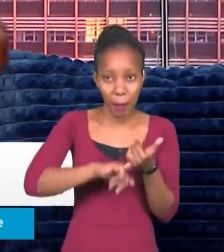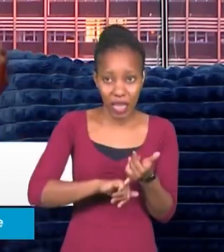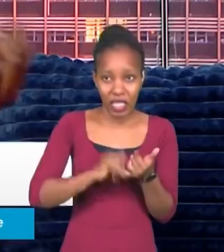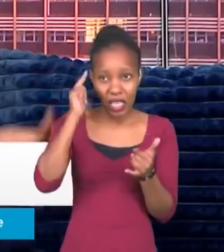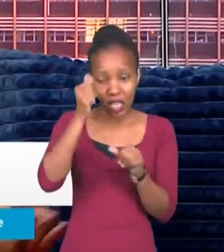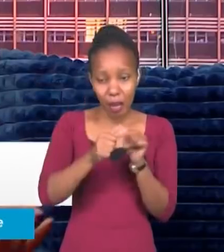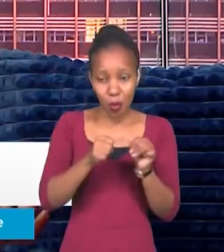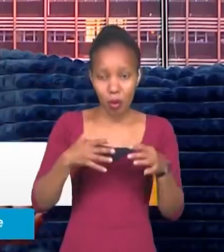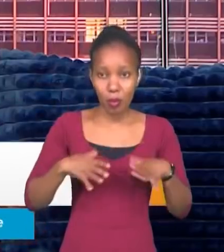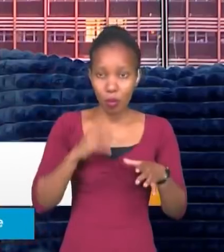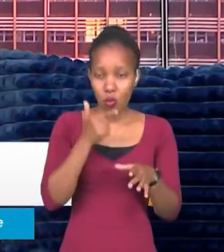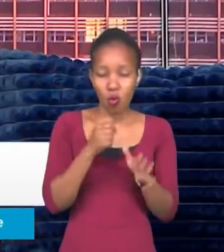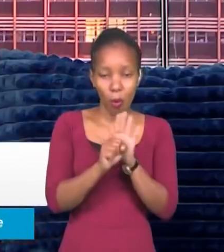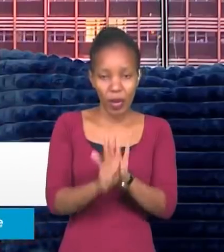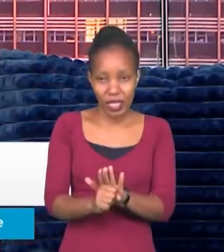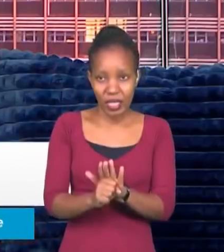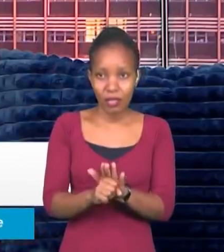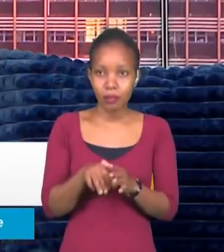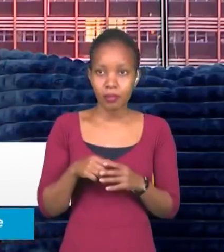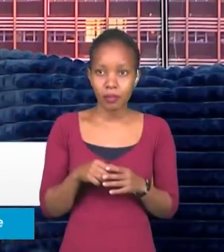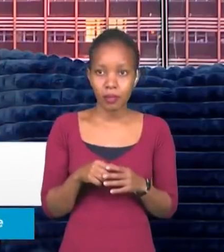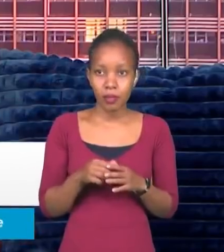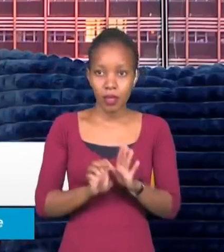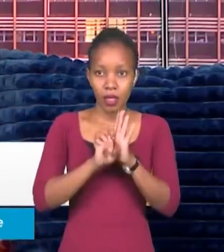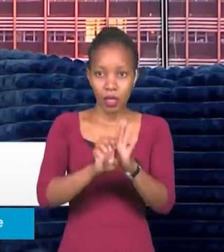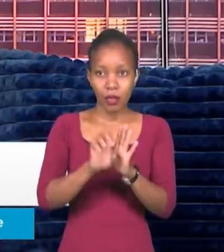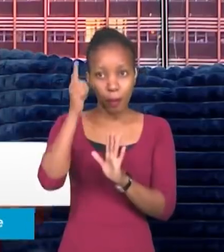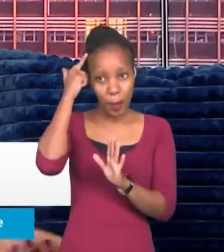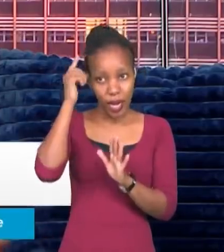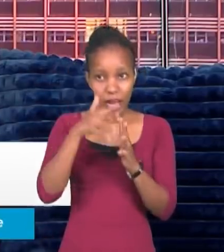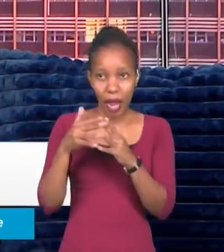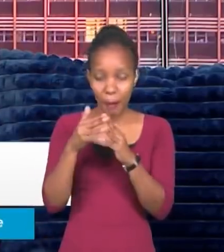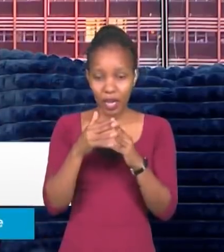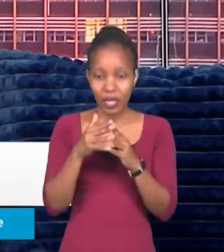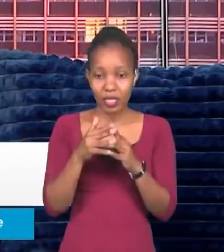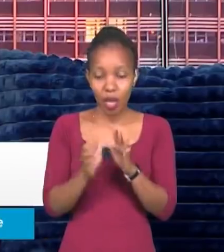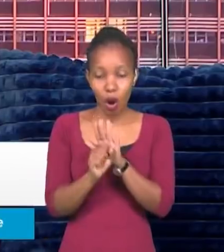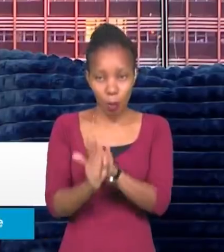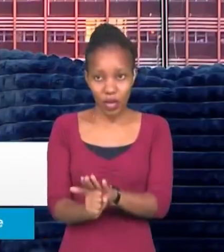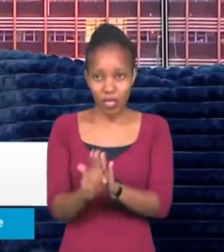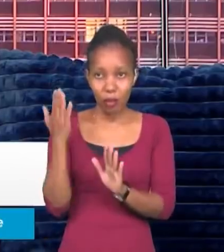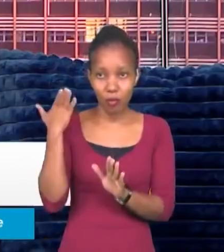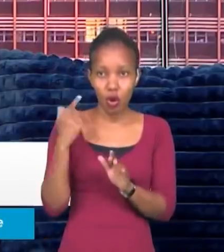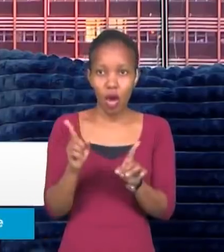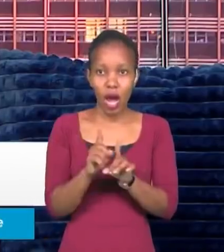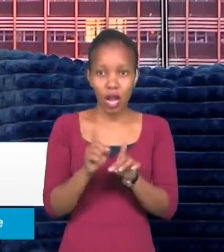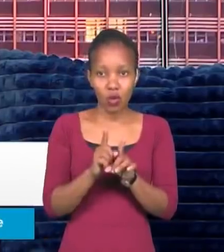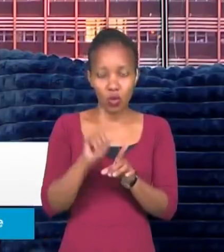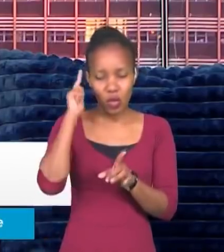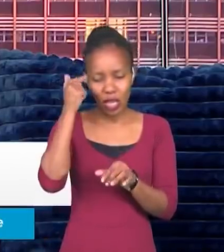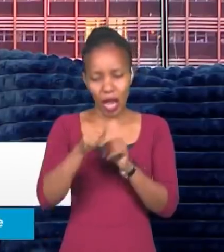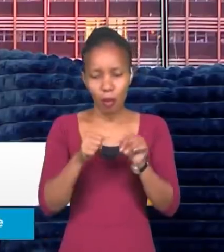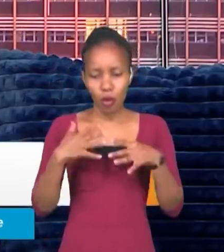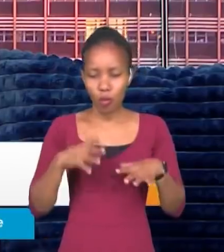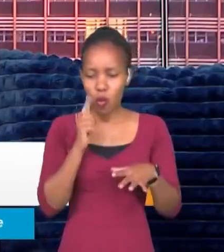maybe some people who were oppressed, in the black Americans, they were oppressed, but then think about the free ones, the ones